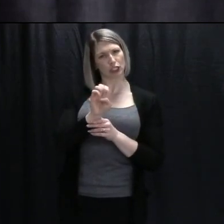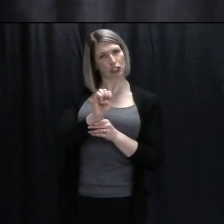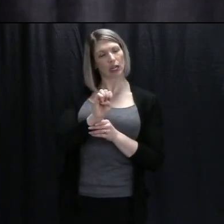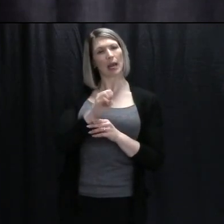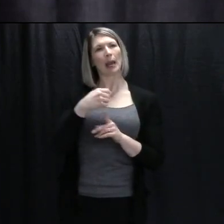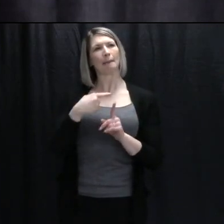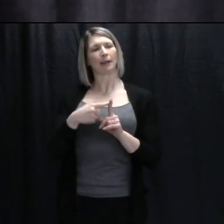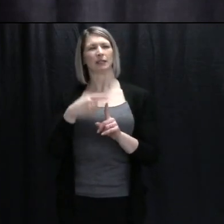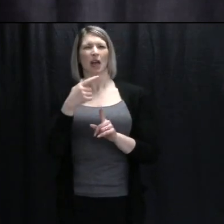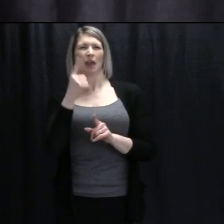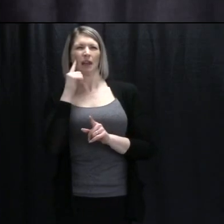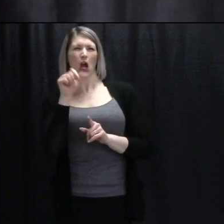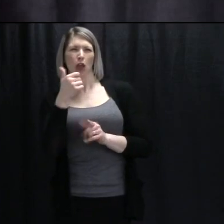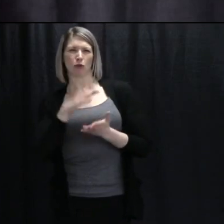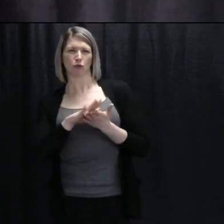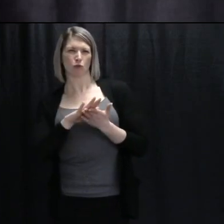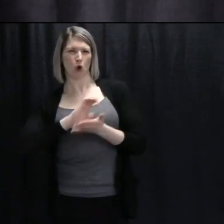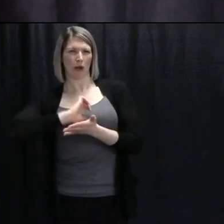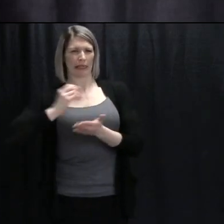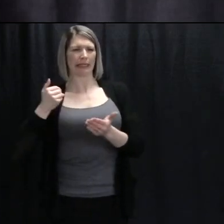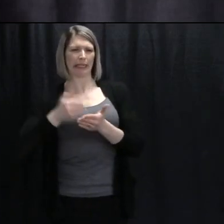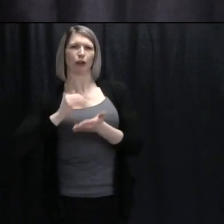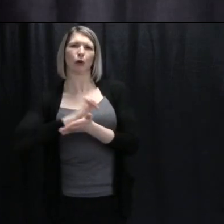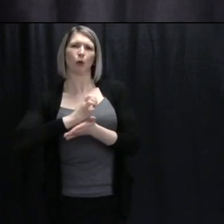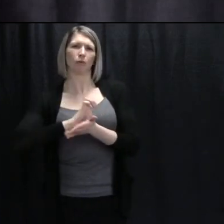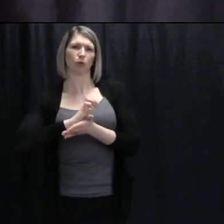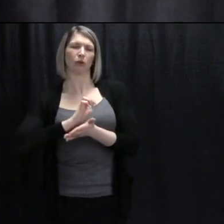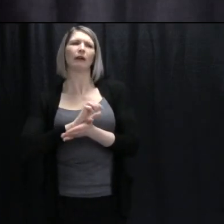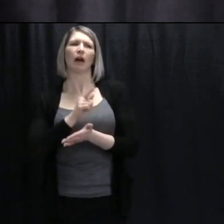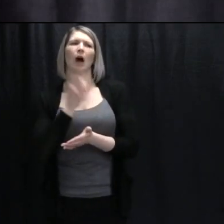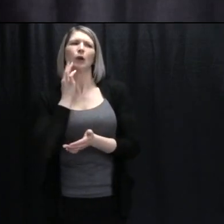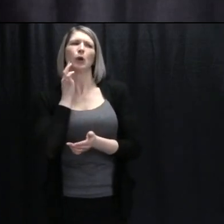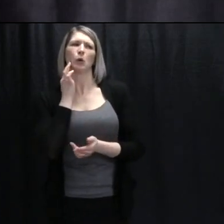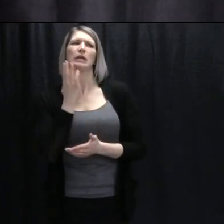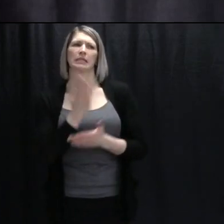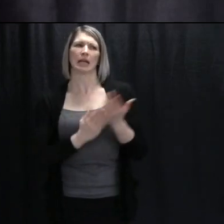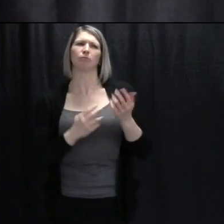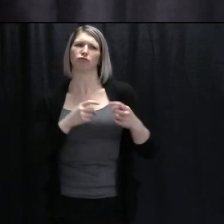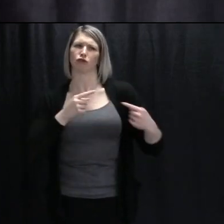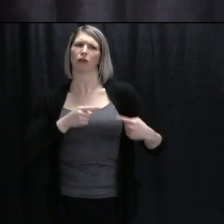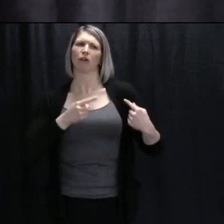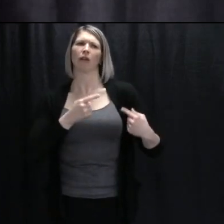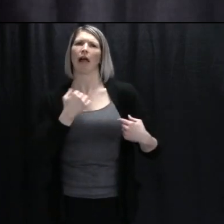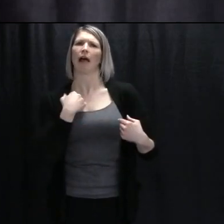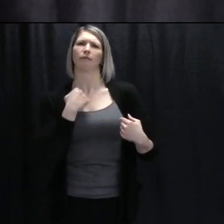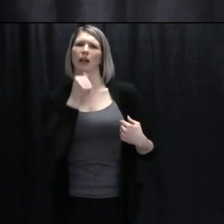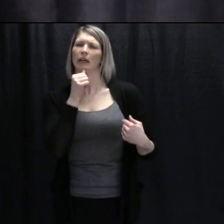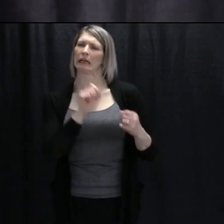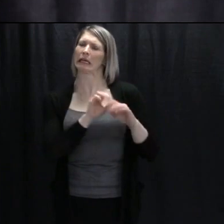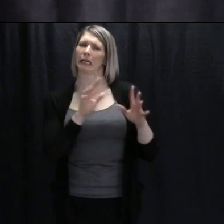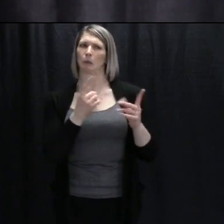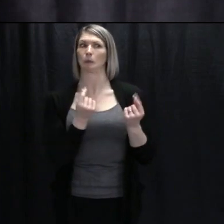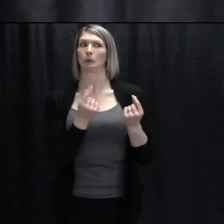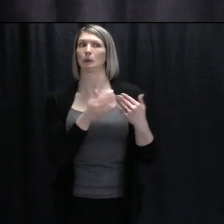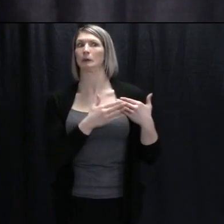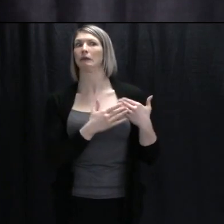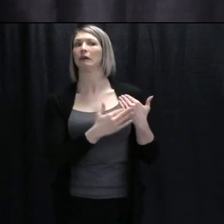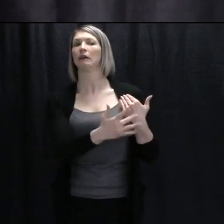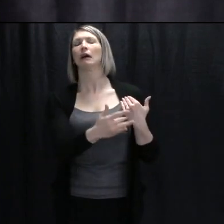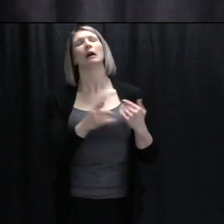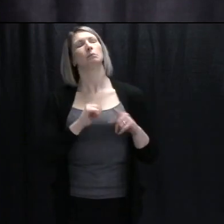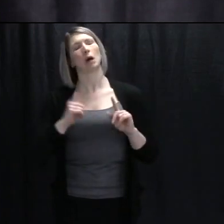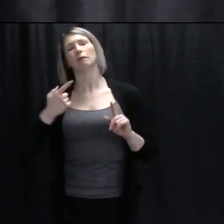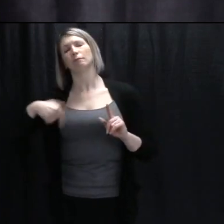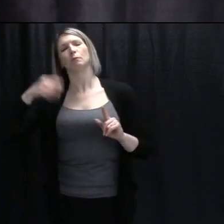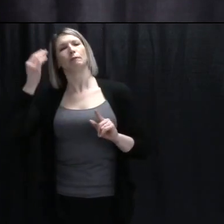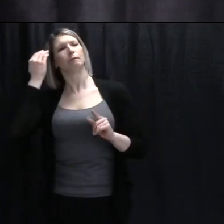teachers, and the students to make sure that we get that programming in place as well. We will provide all resources that we need to ensure